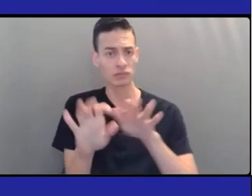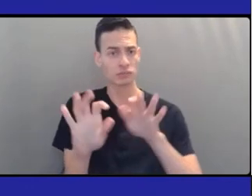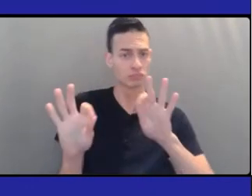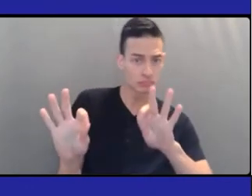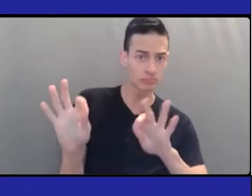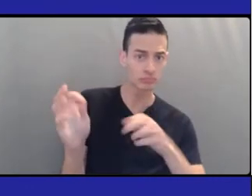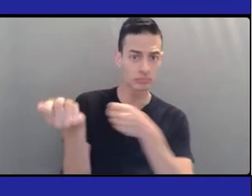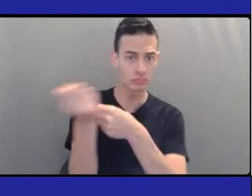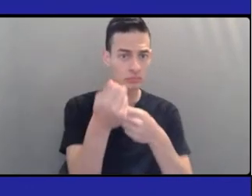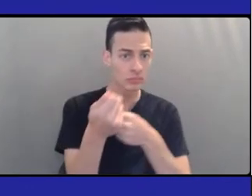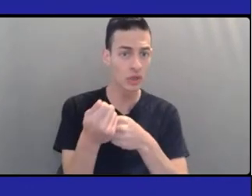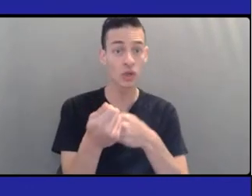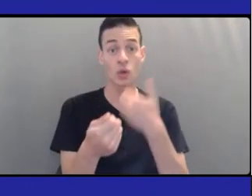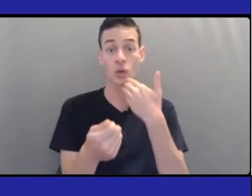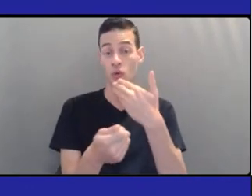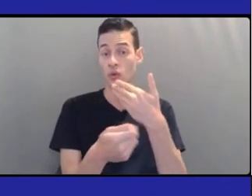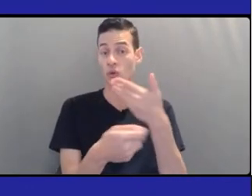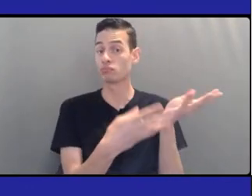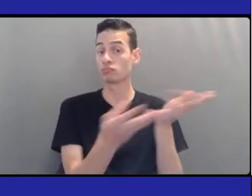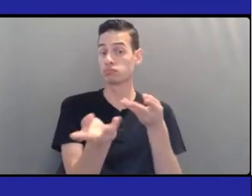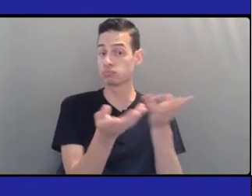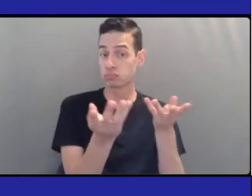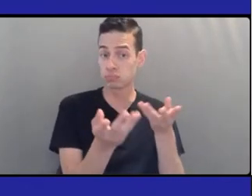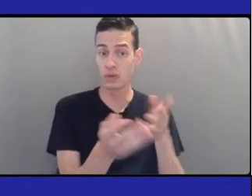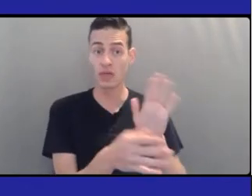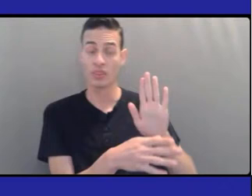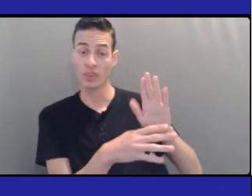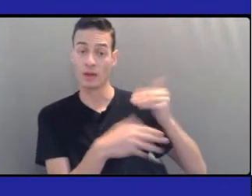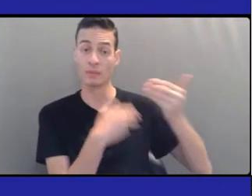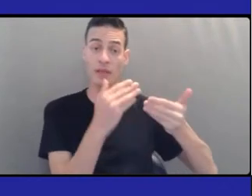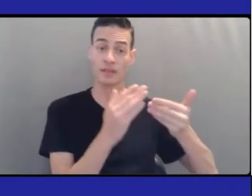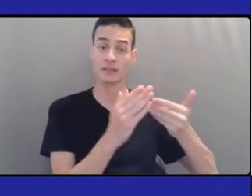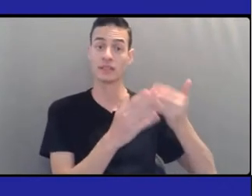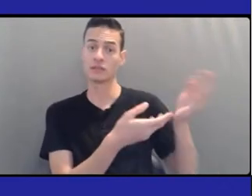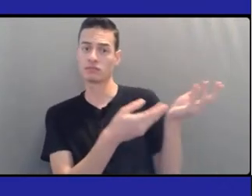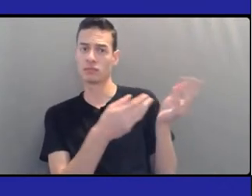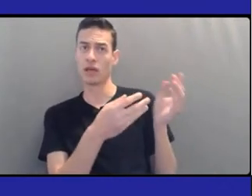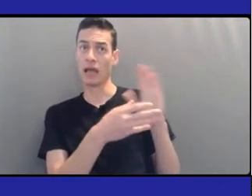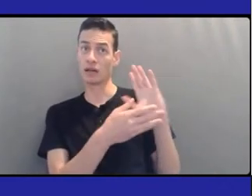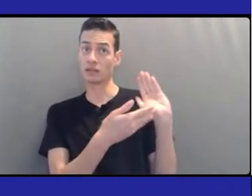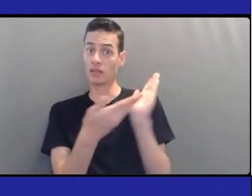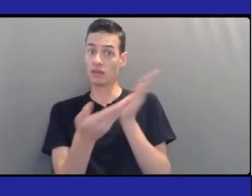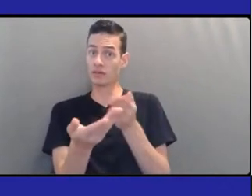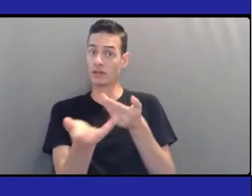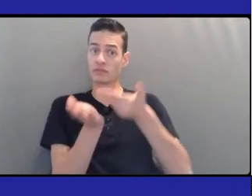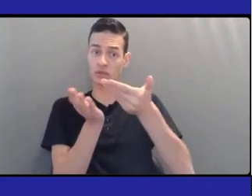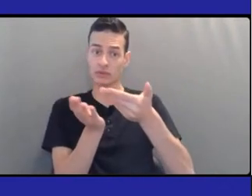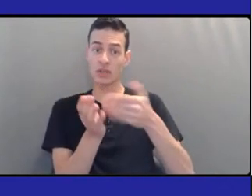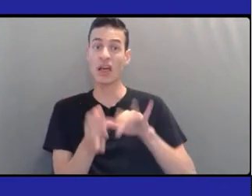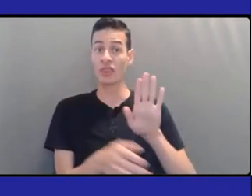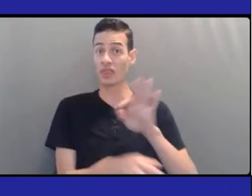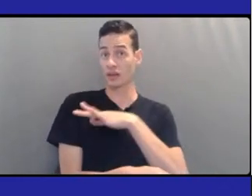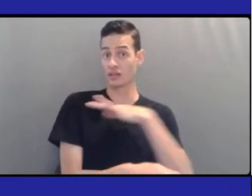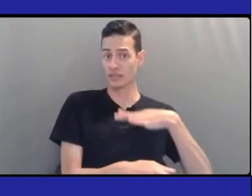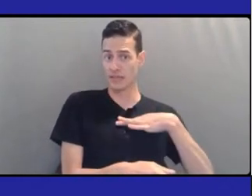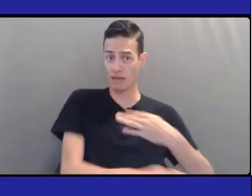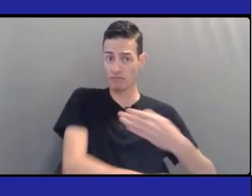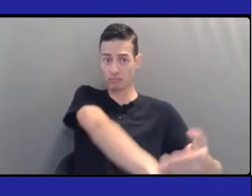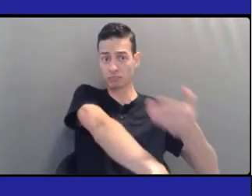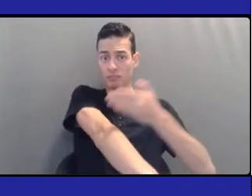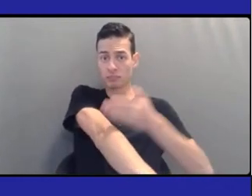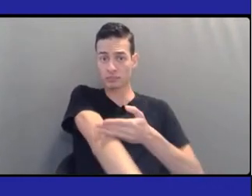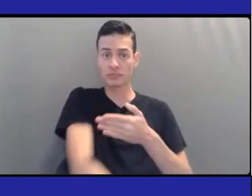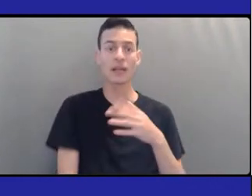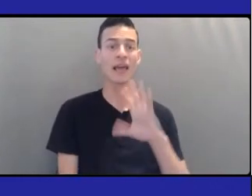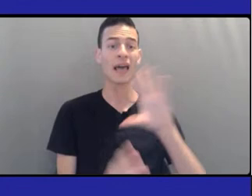distribution and linen fill rate and their protocols. They've upgraded the staffing as they had promised with adding 2 regional